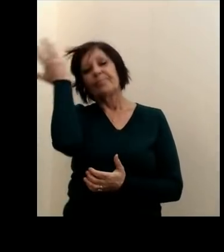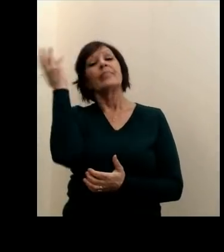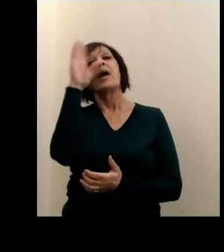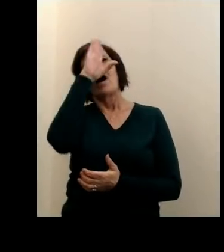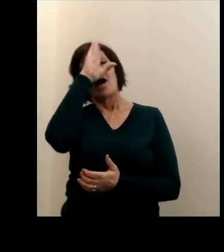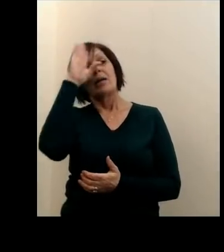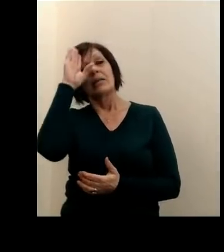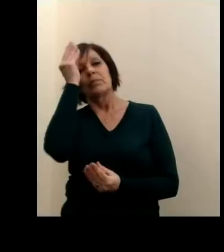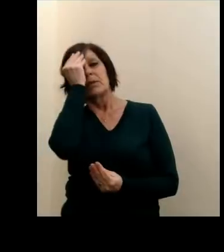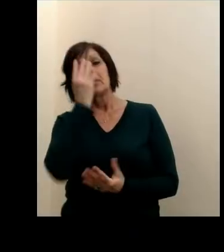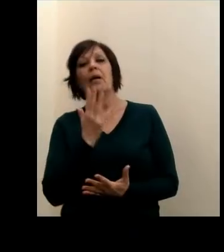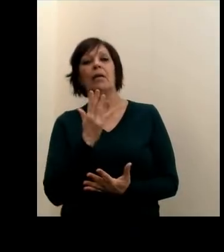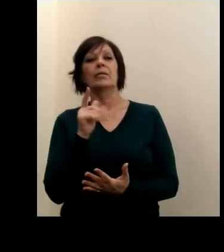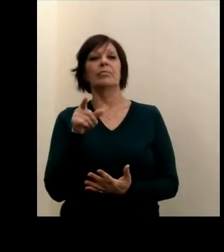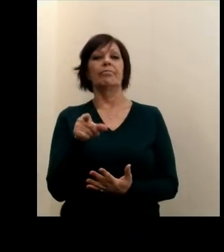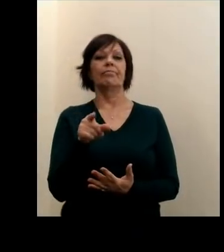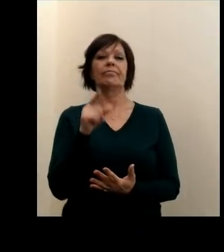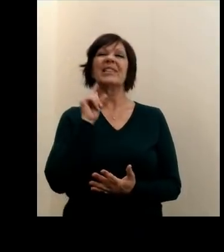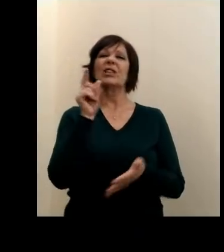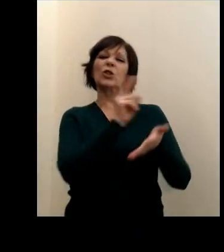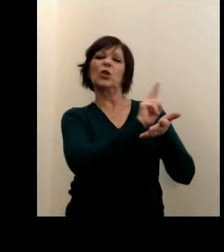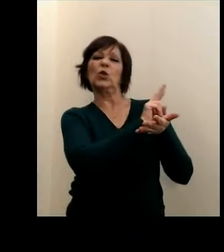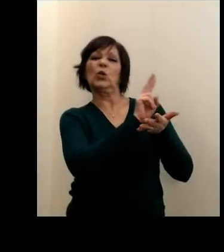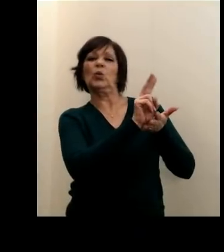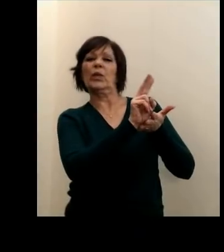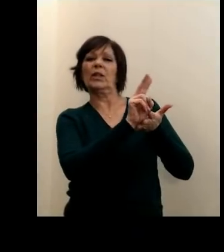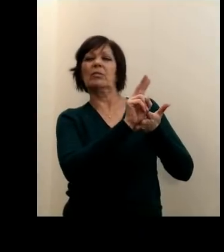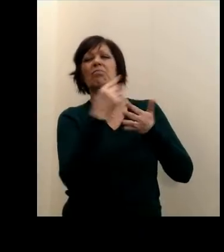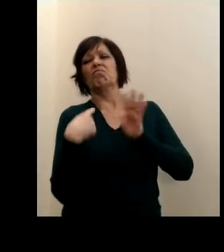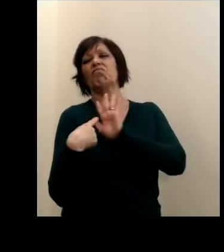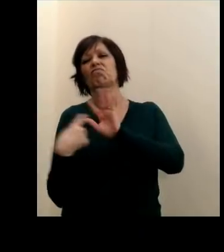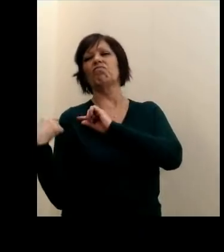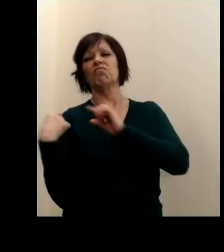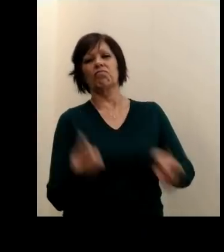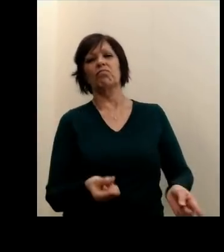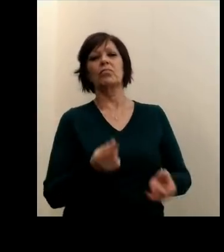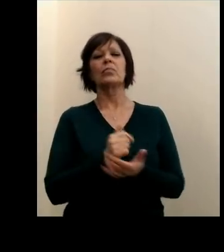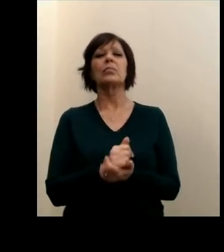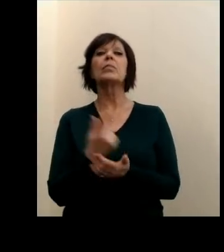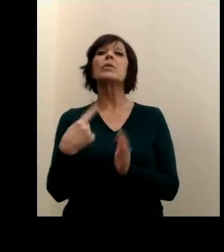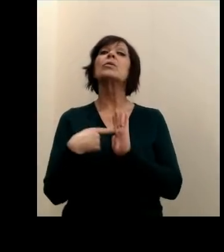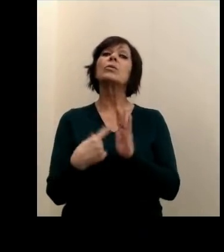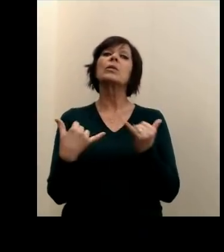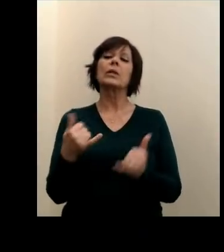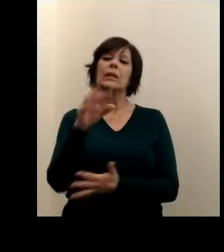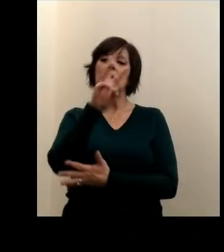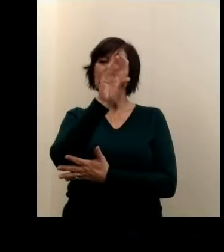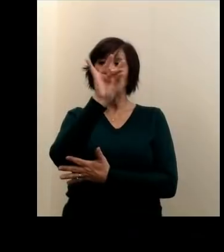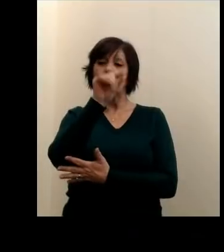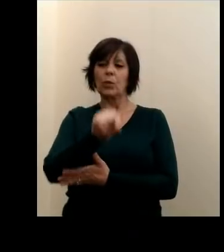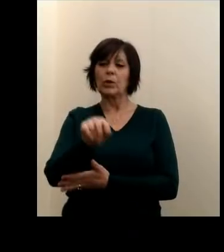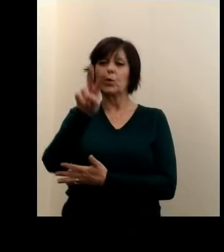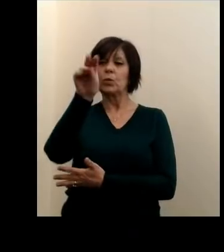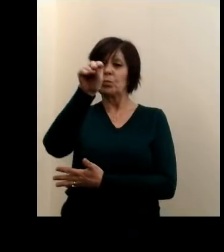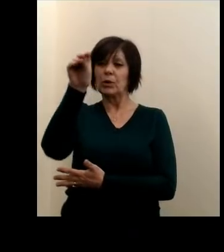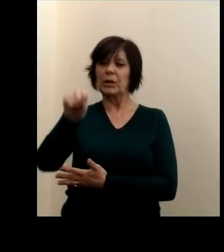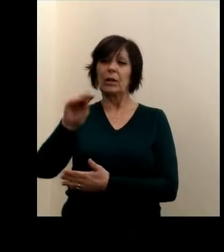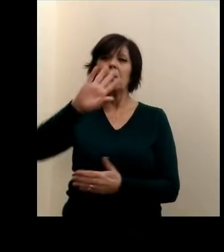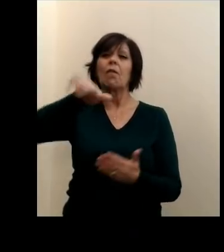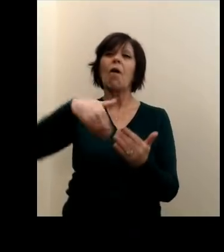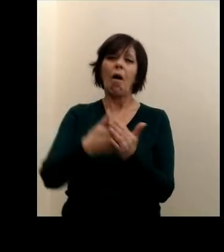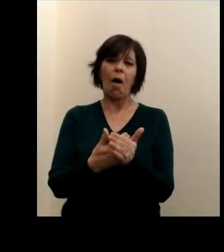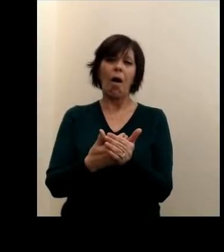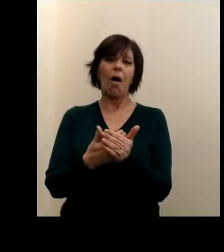Hospitalization data, this is the 2-week chart that we've been showing you for quite some time. And as it shows, 68.2% of all Erie County